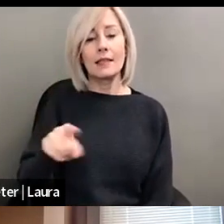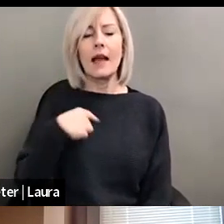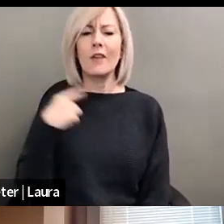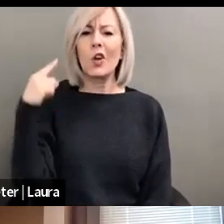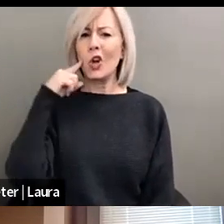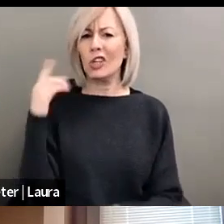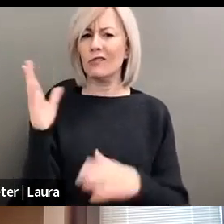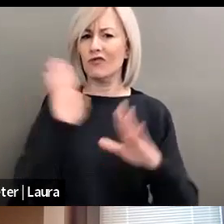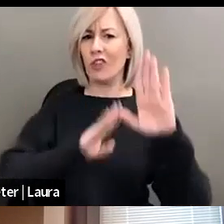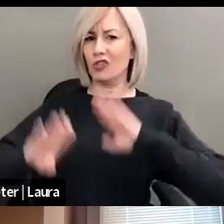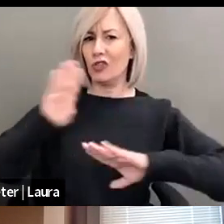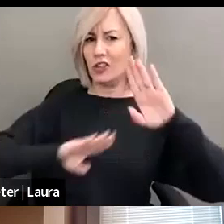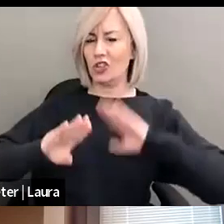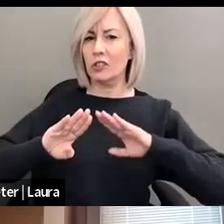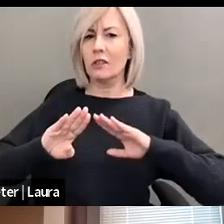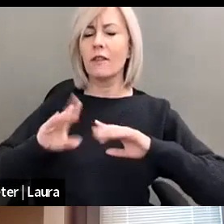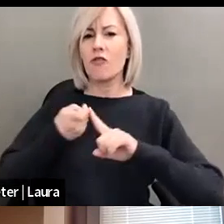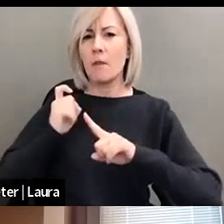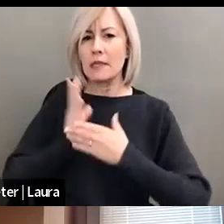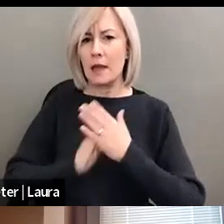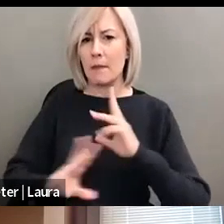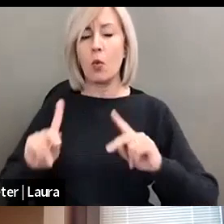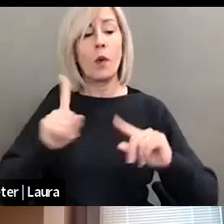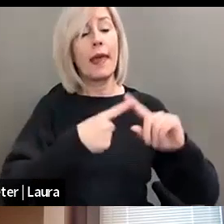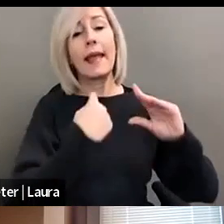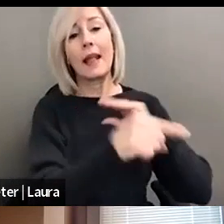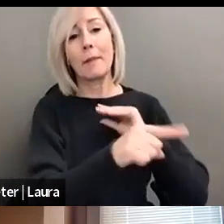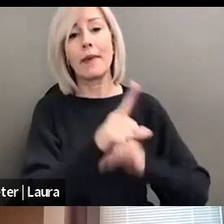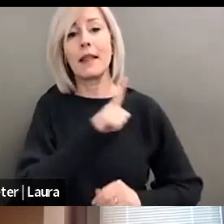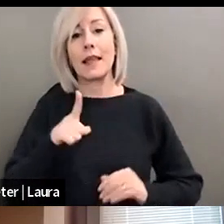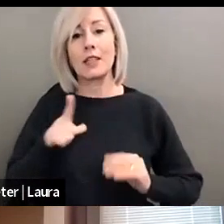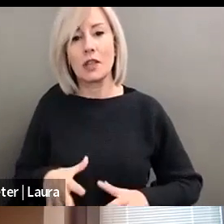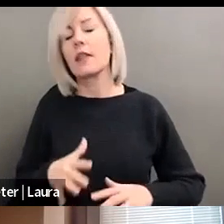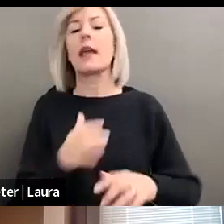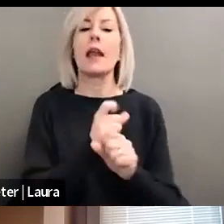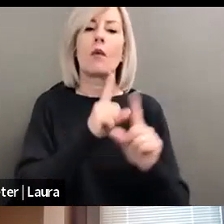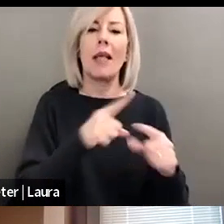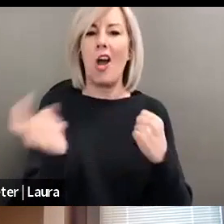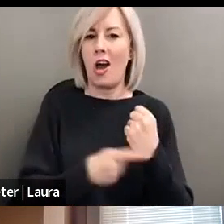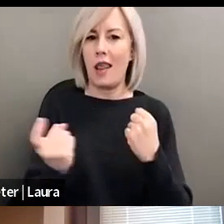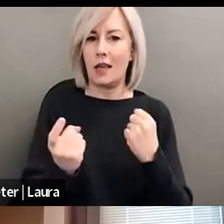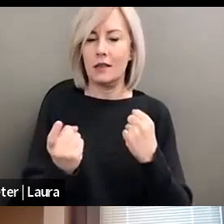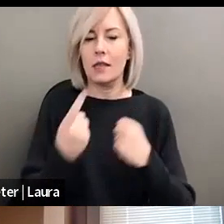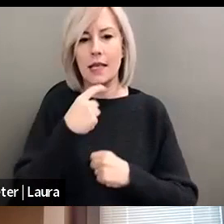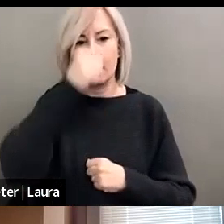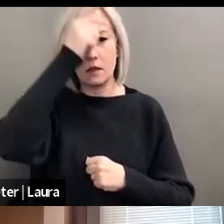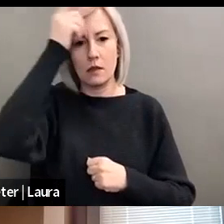people that when they email their legislator, that they get a reply, an auto reply that